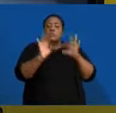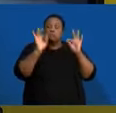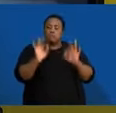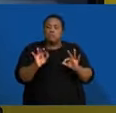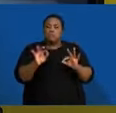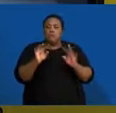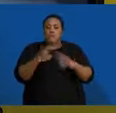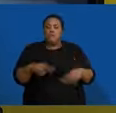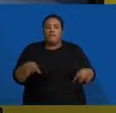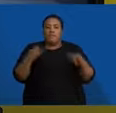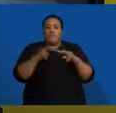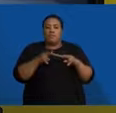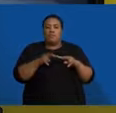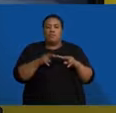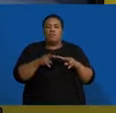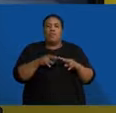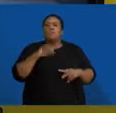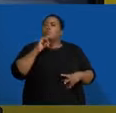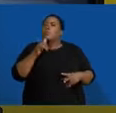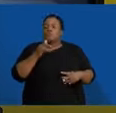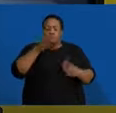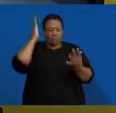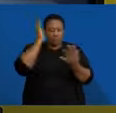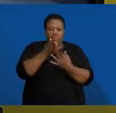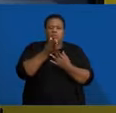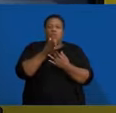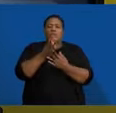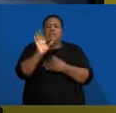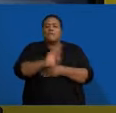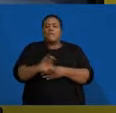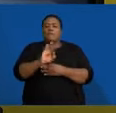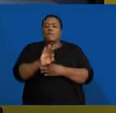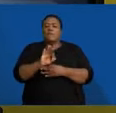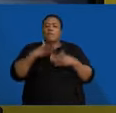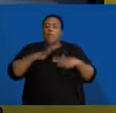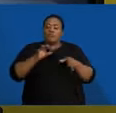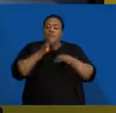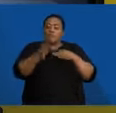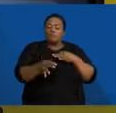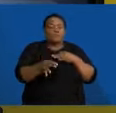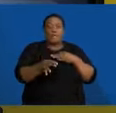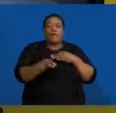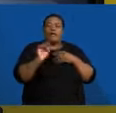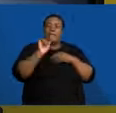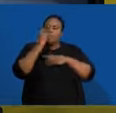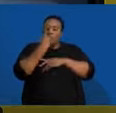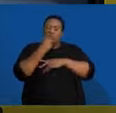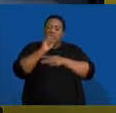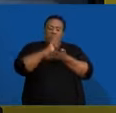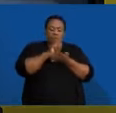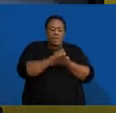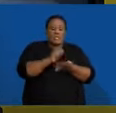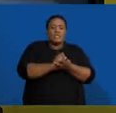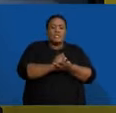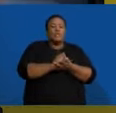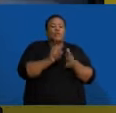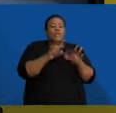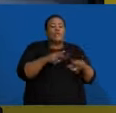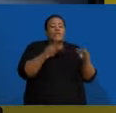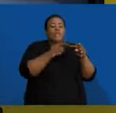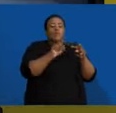please. So don't just go straight to the formula and want to substitute. No, write down what those values are and